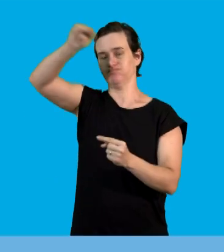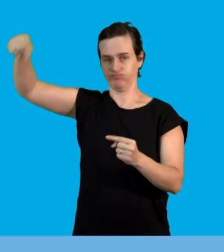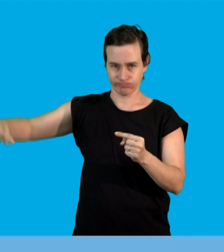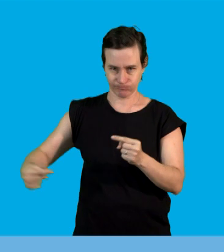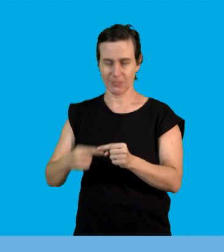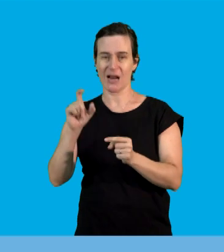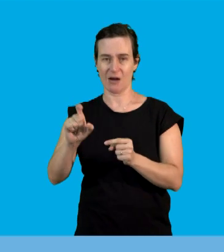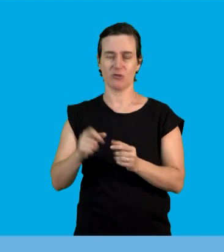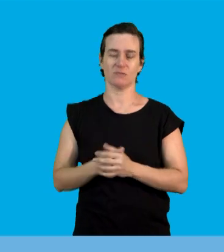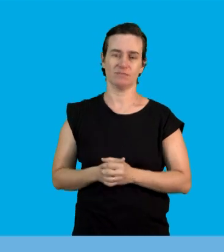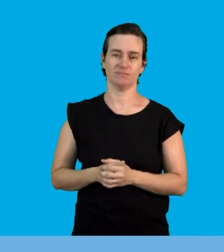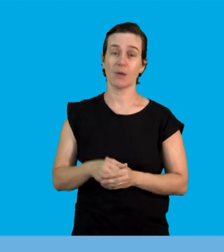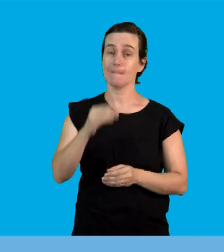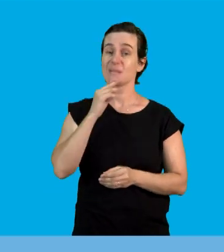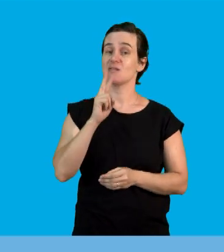D.